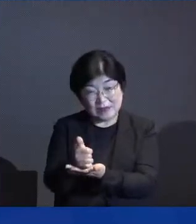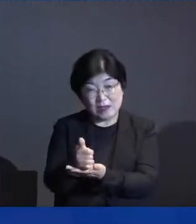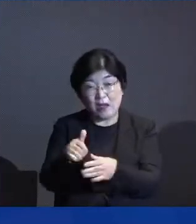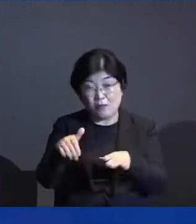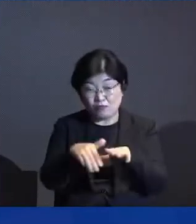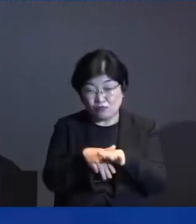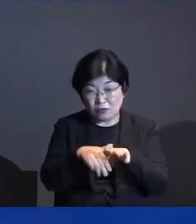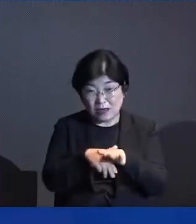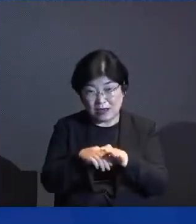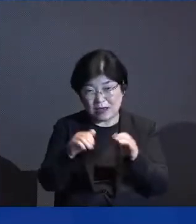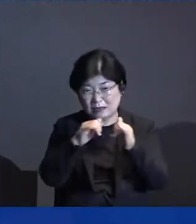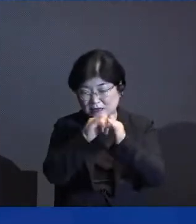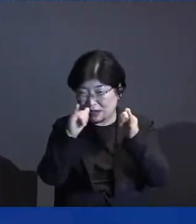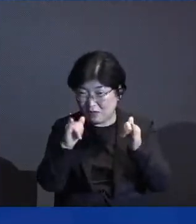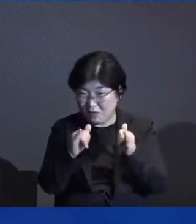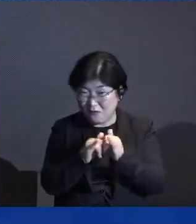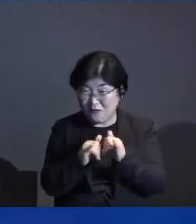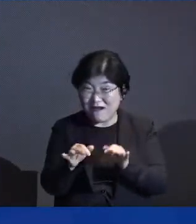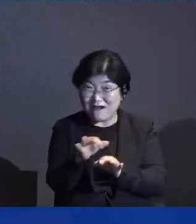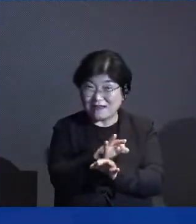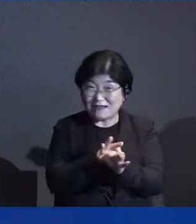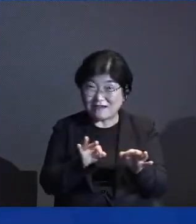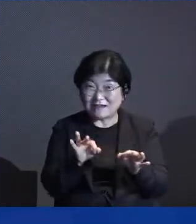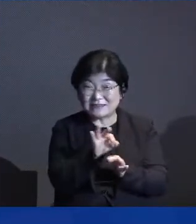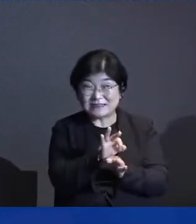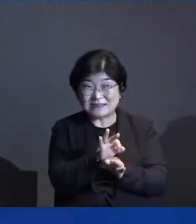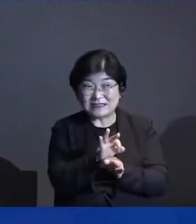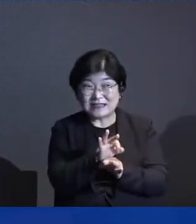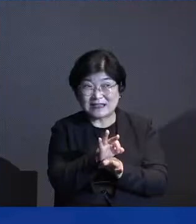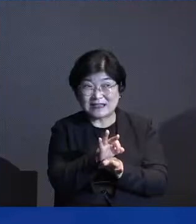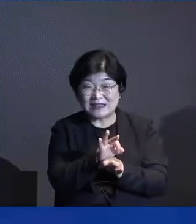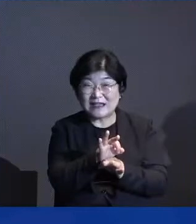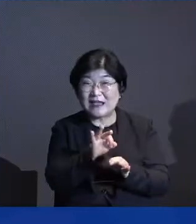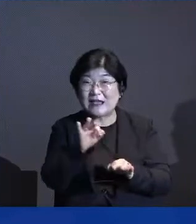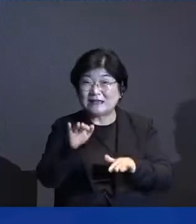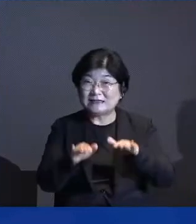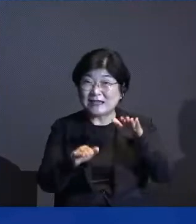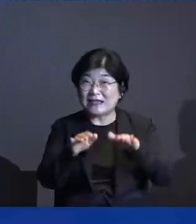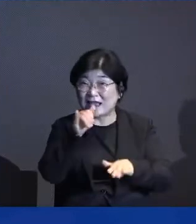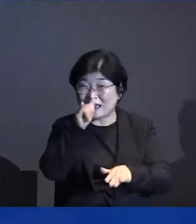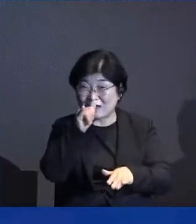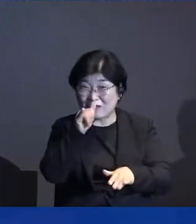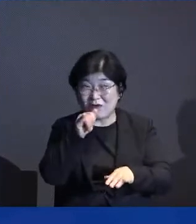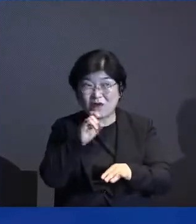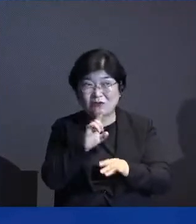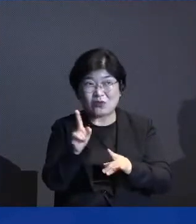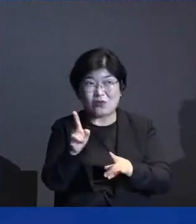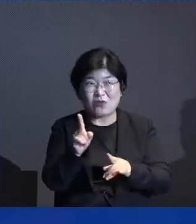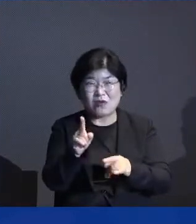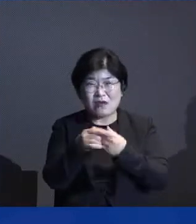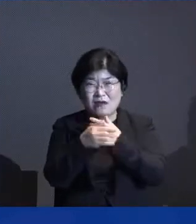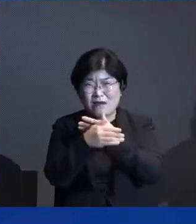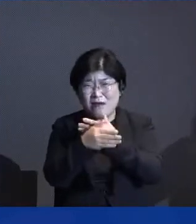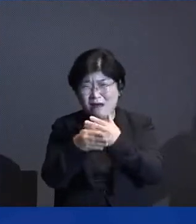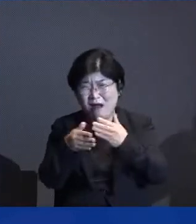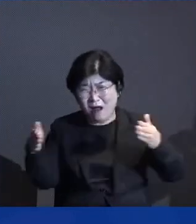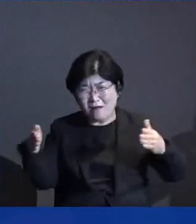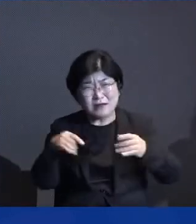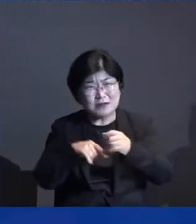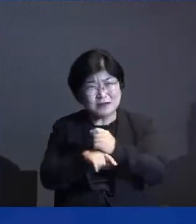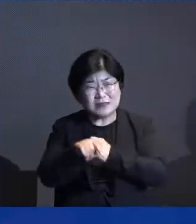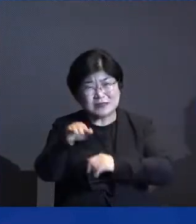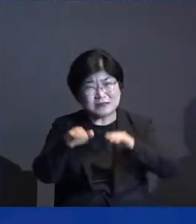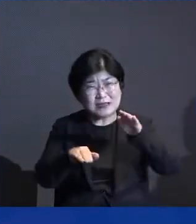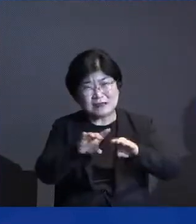peculiarities, socio-economic and health differences, and macro level differences, but these factors are